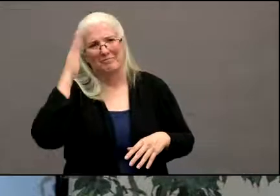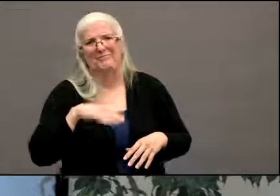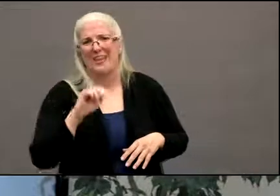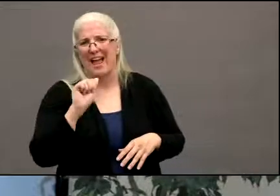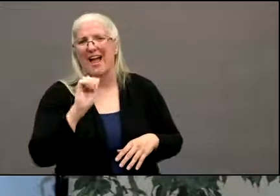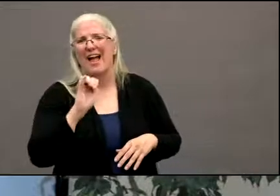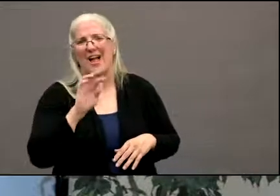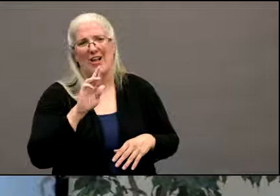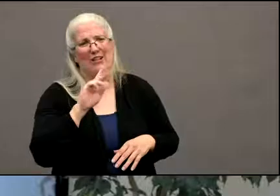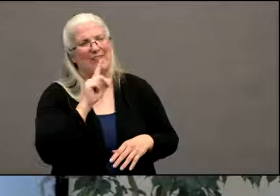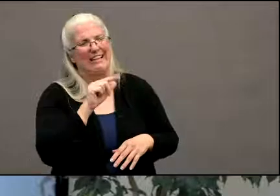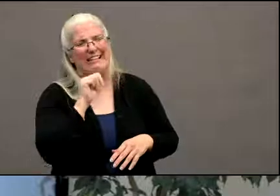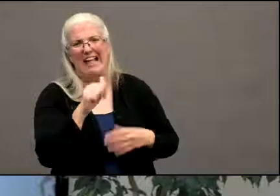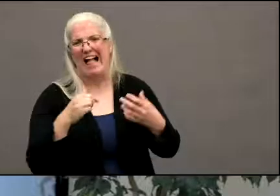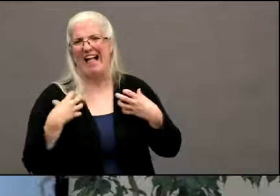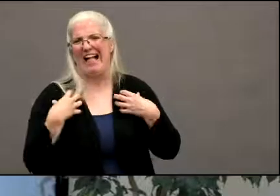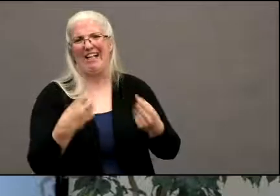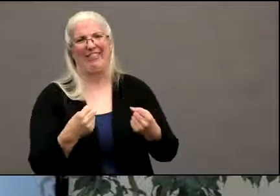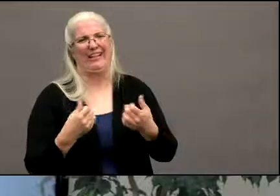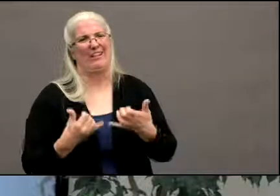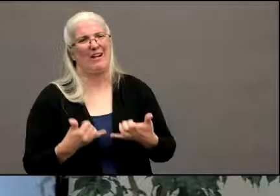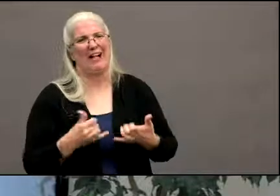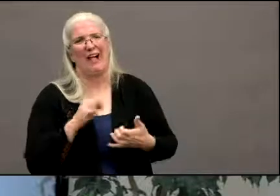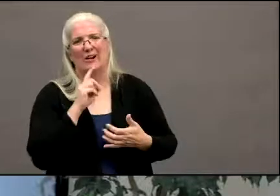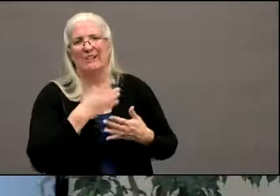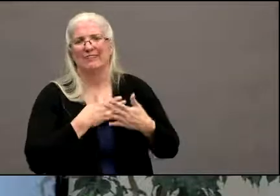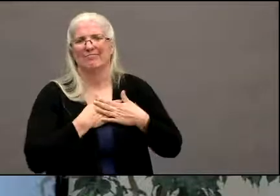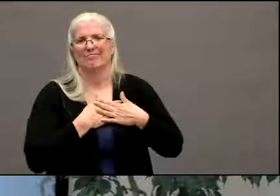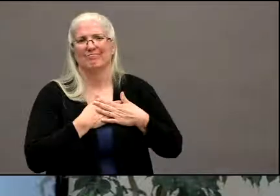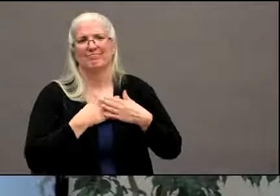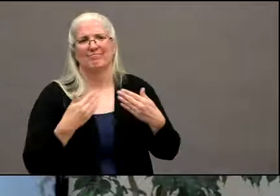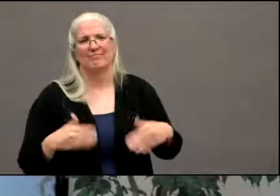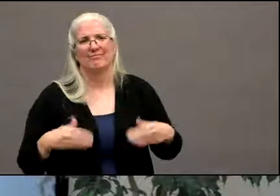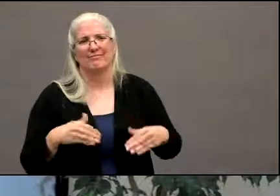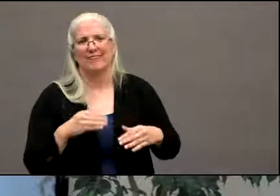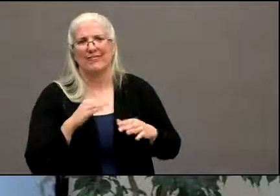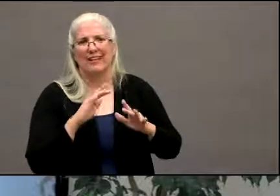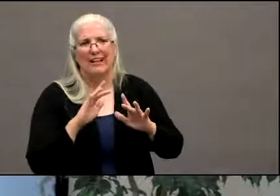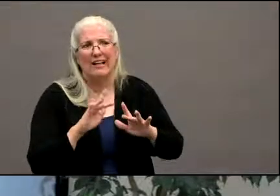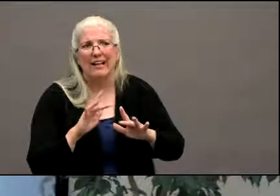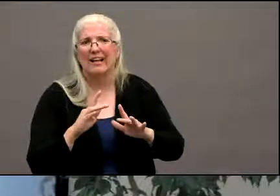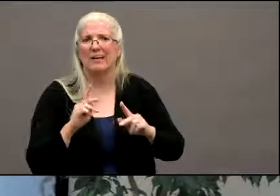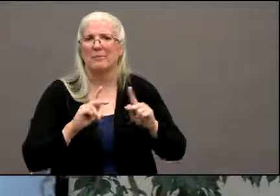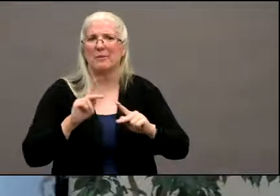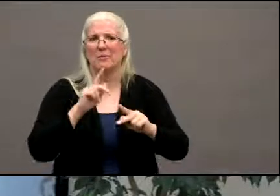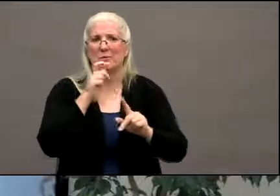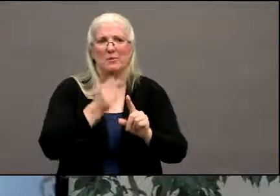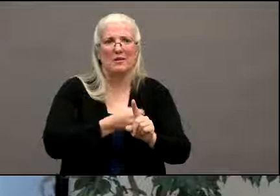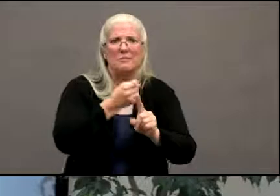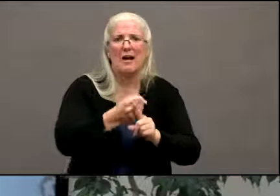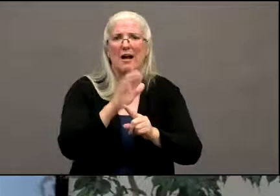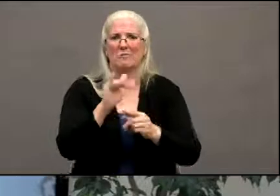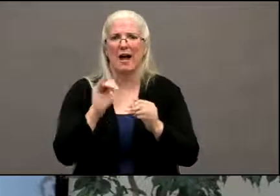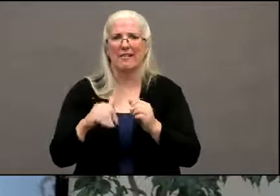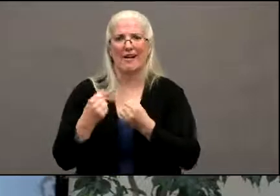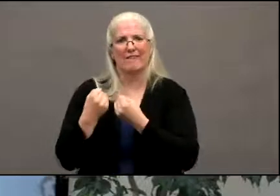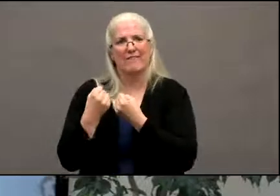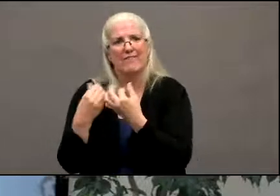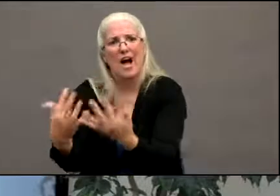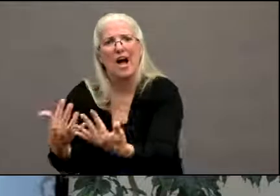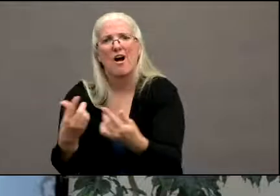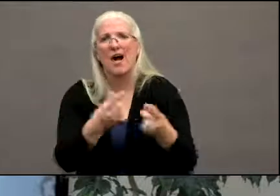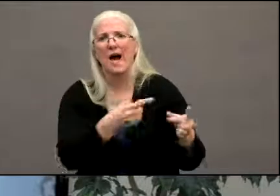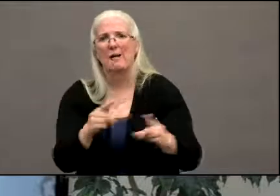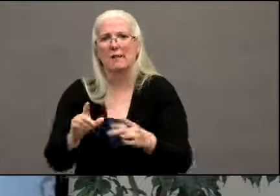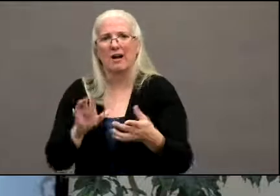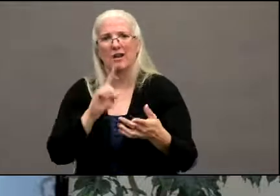unhealthy. Our hearts go out to all those who are impacted by the fires that are just raging through the state and